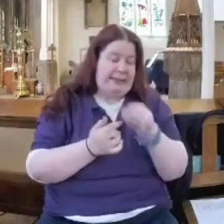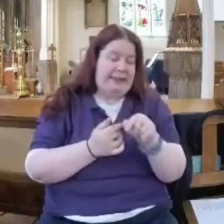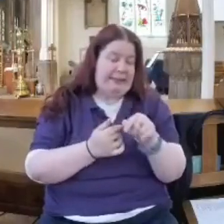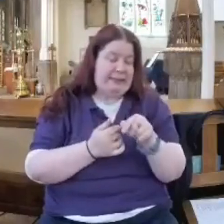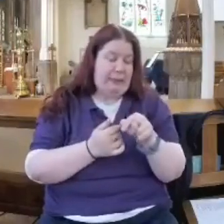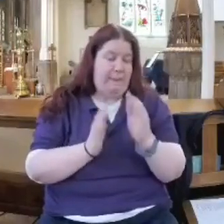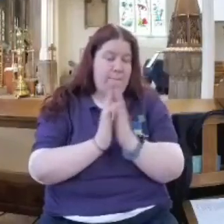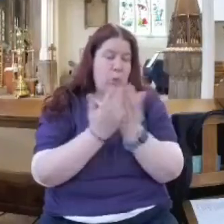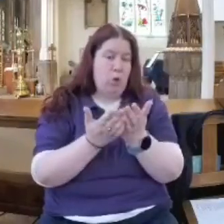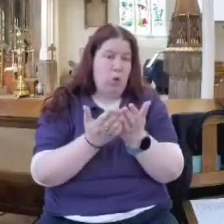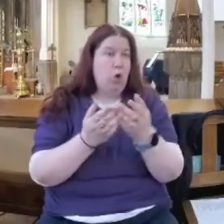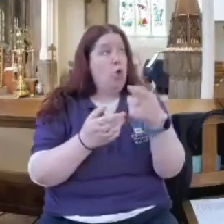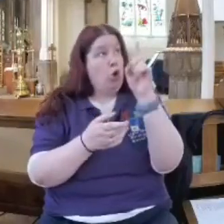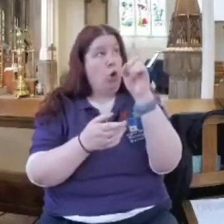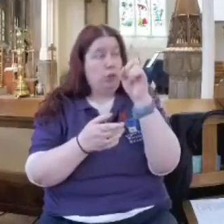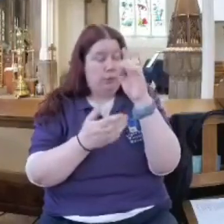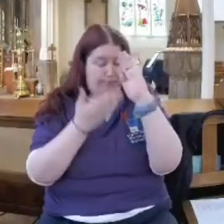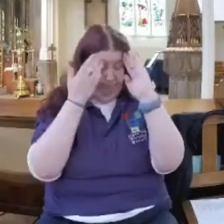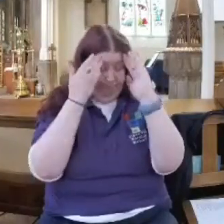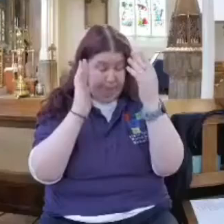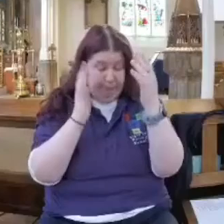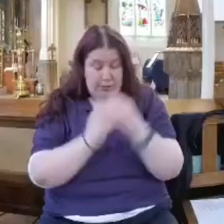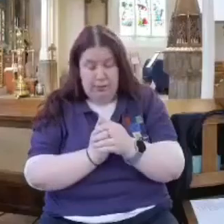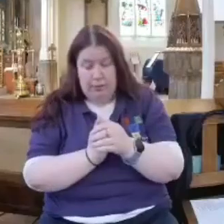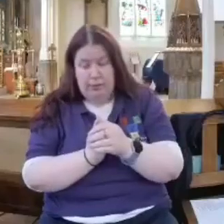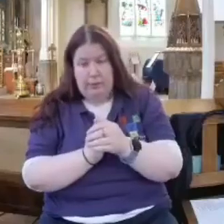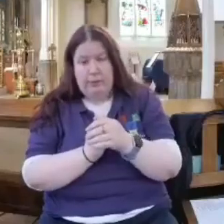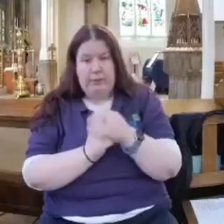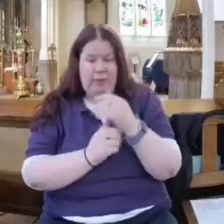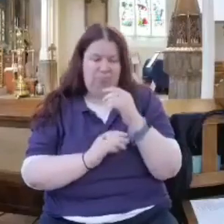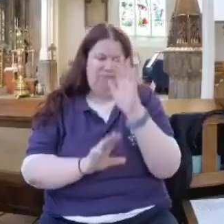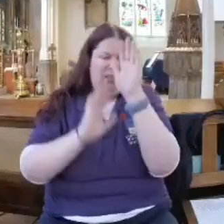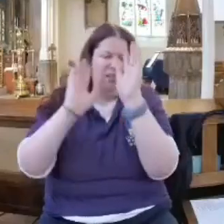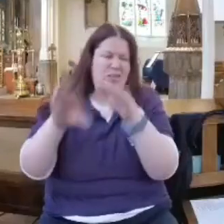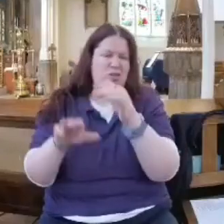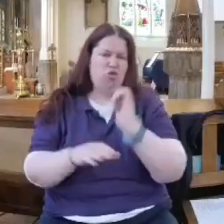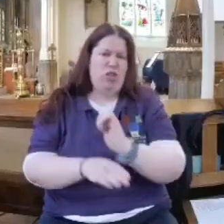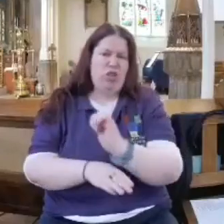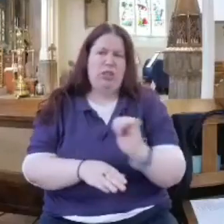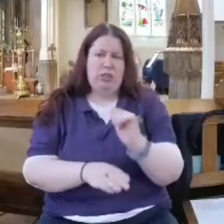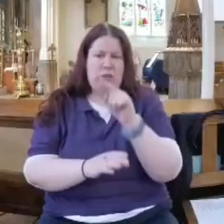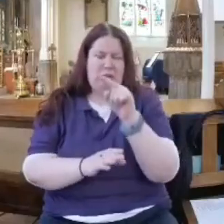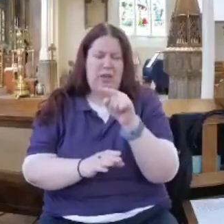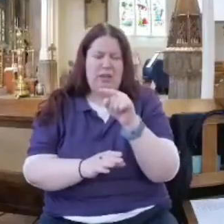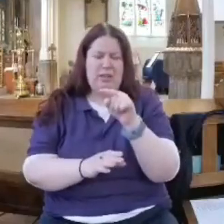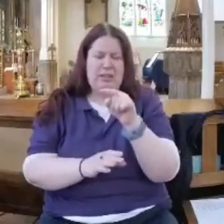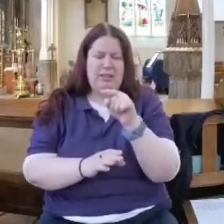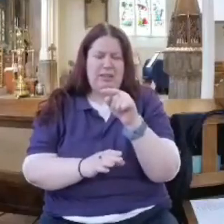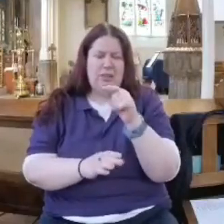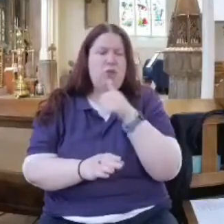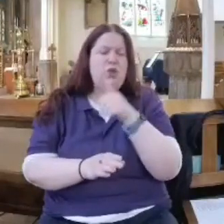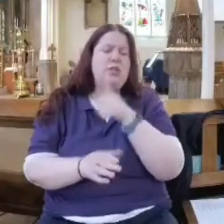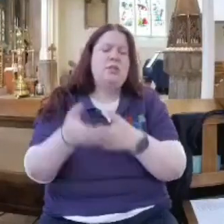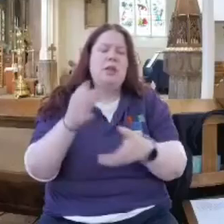God Delusion. He poured scorn on Christianity by using scientific